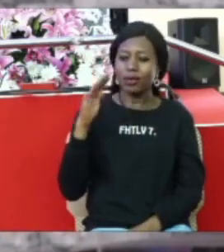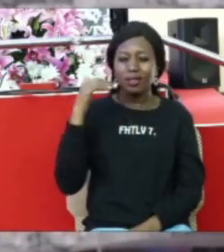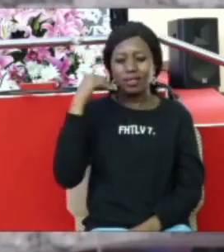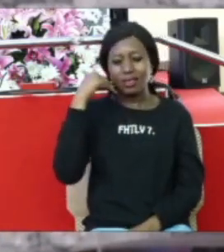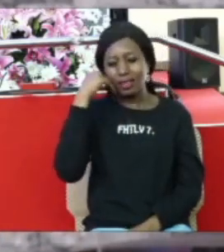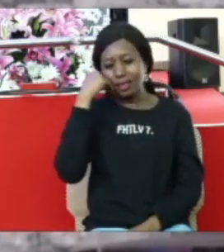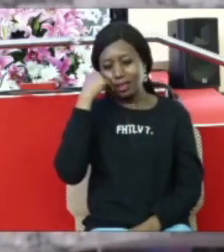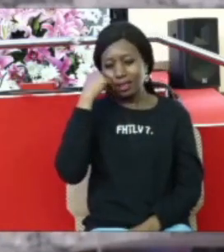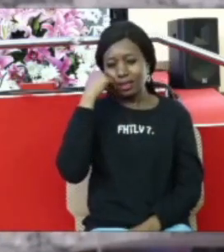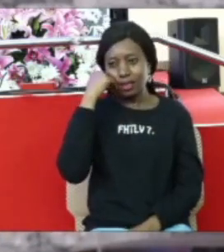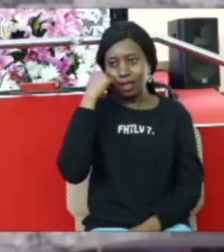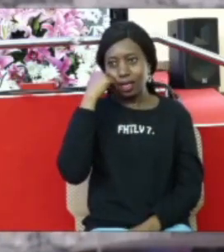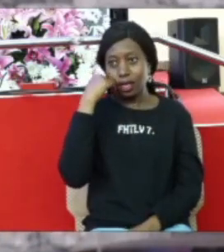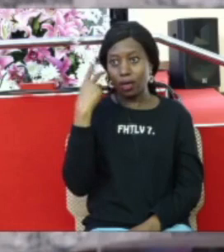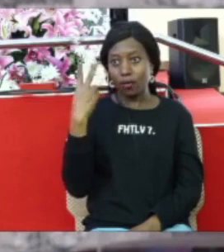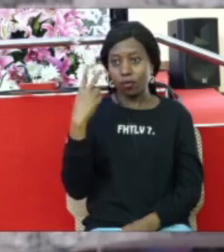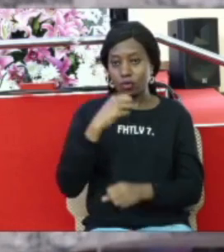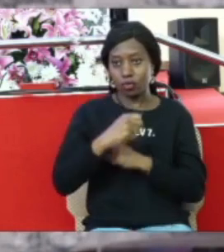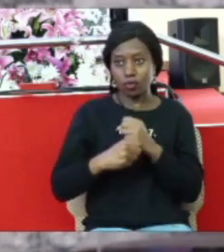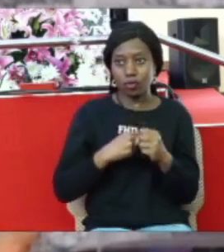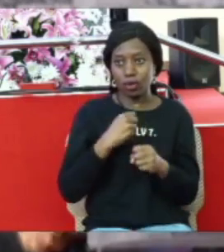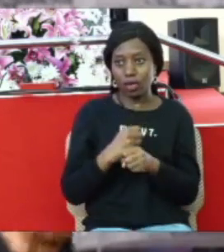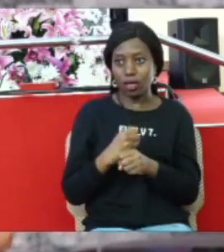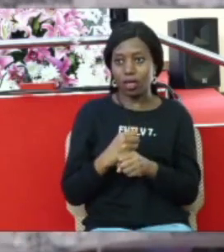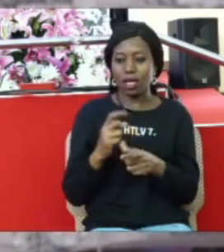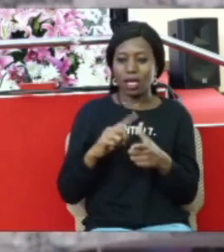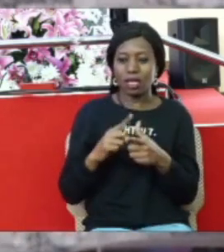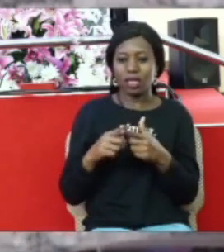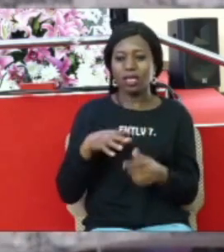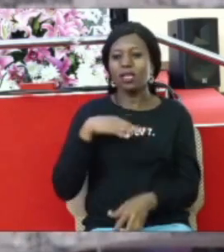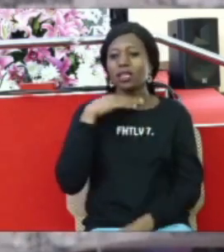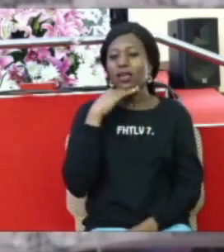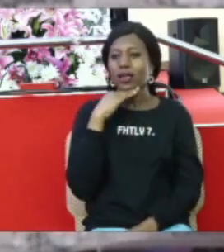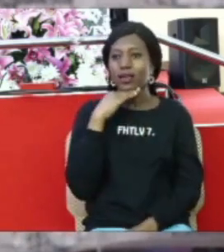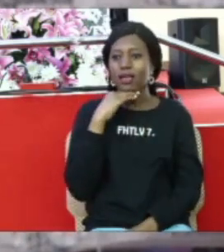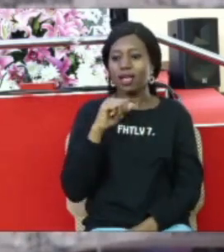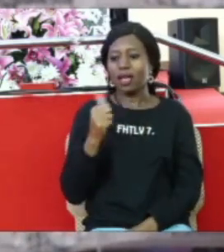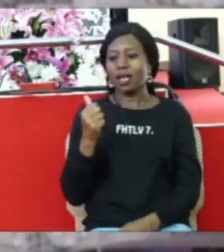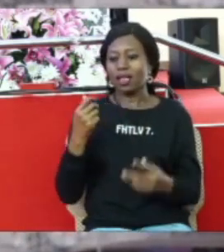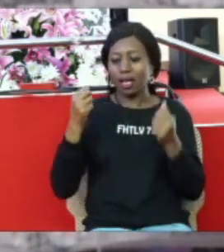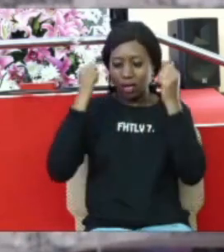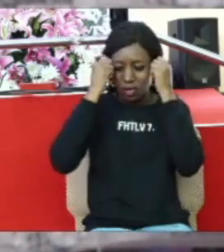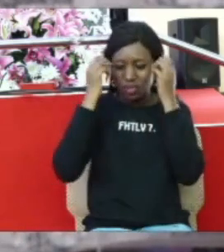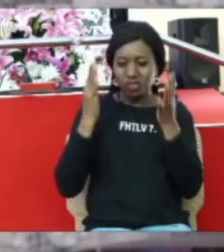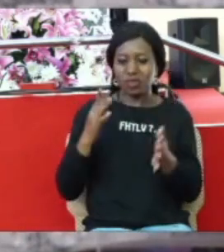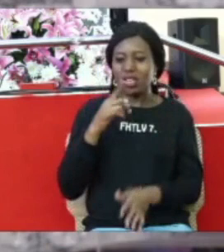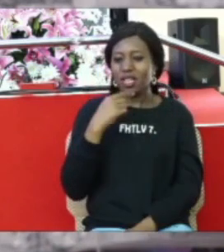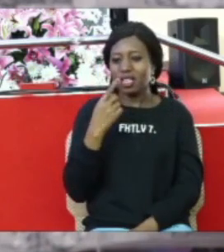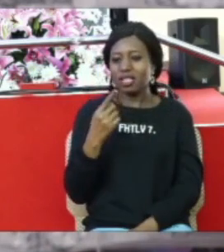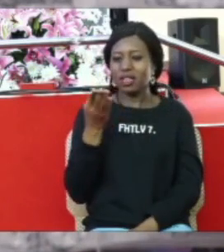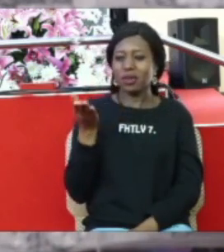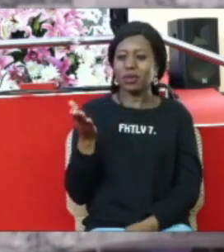almost 2 years, then he died. Wewe, si hata ulikuwa umefukuzwa una pound. Ile ndege ni ngiri tatu